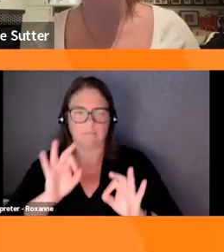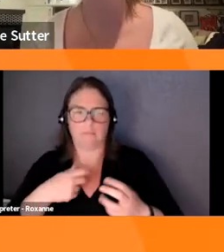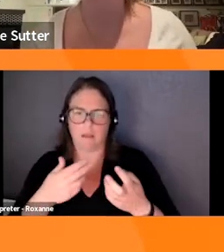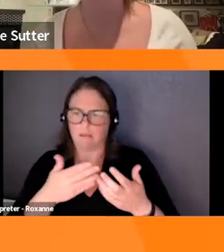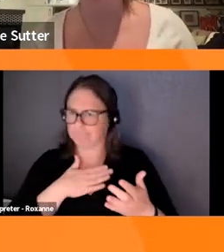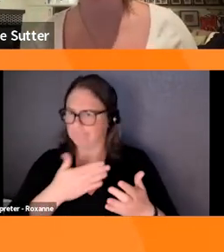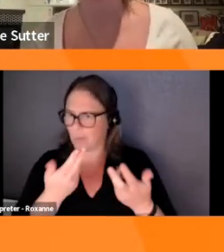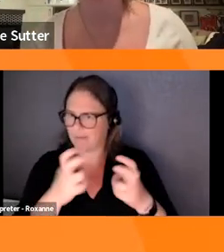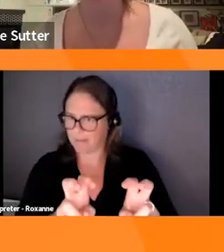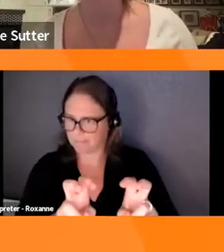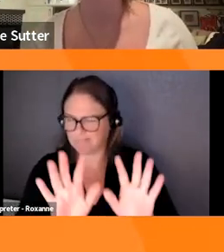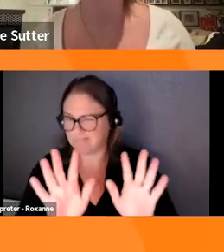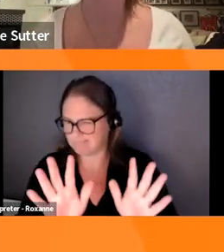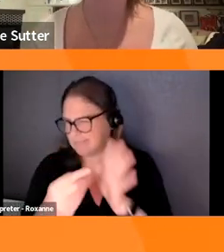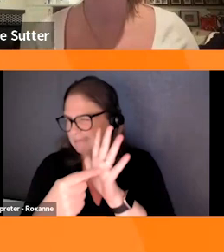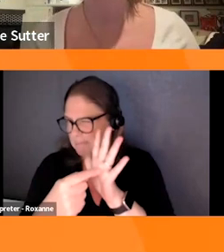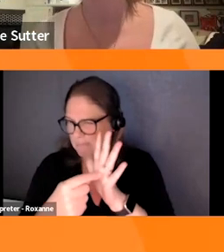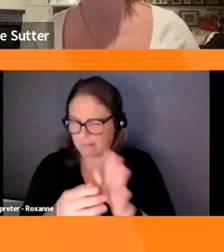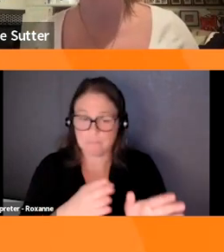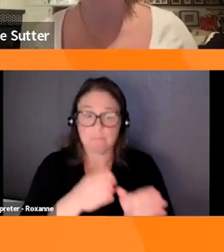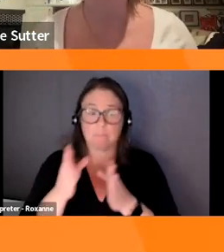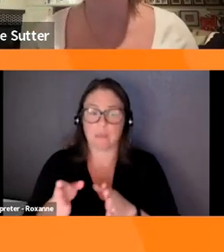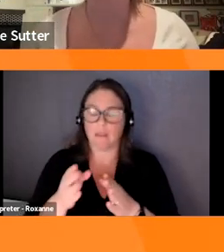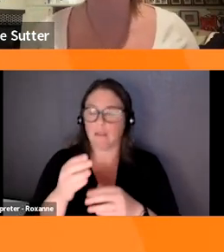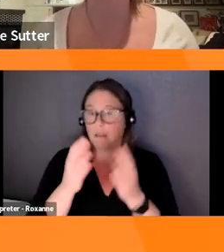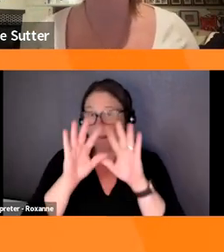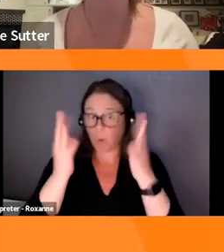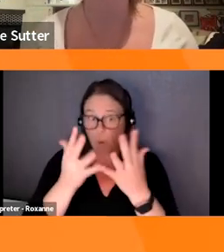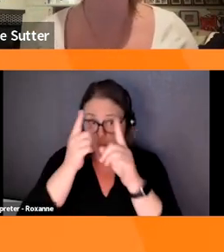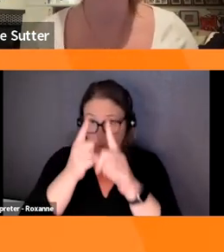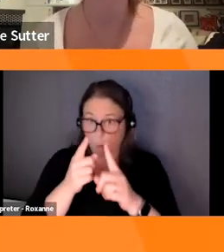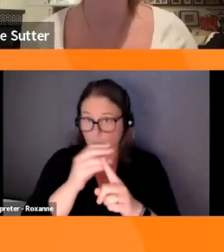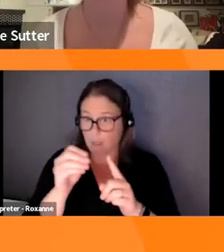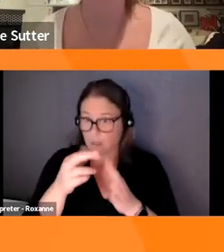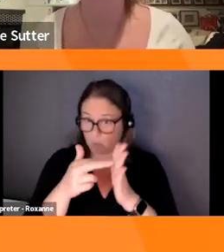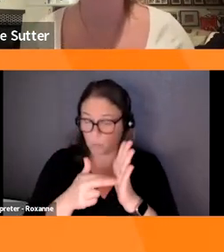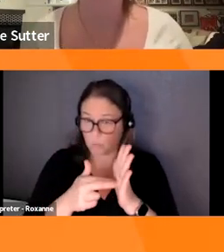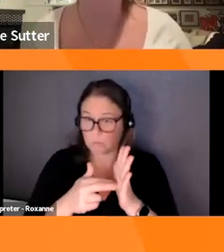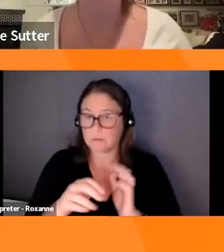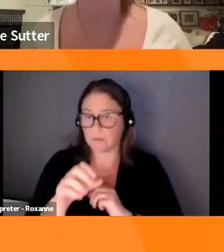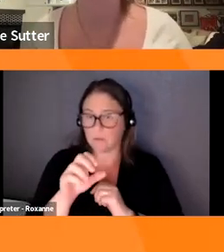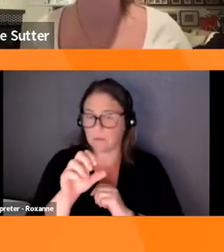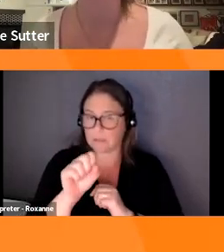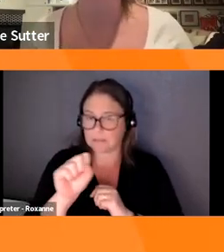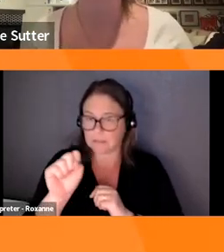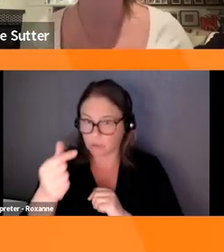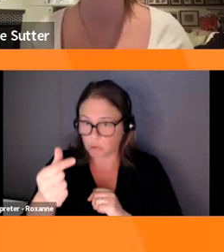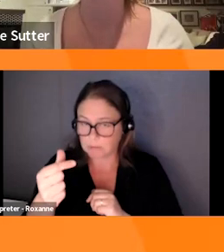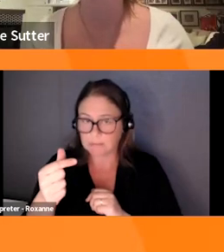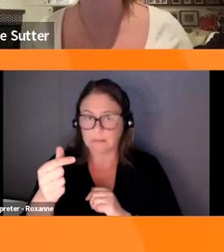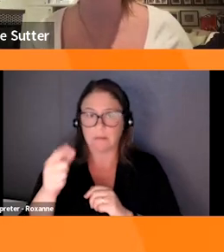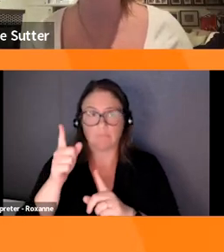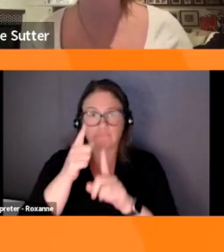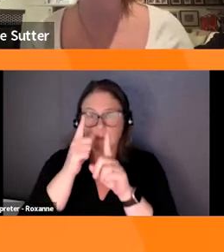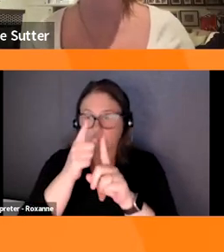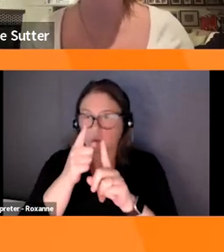protocols are the bigger picture items. So these are like the SDGs. They focus on sustainability targets and goals on a